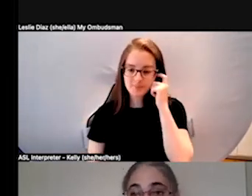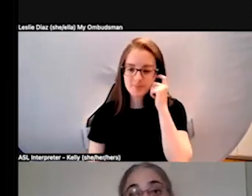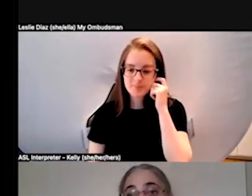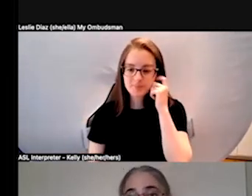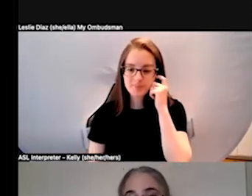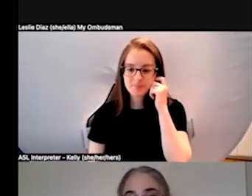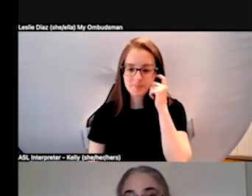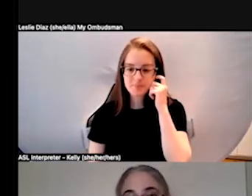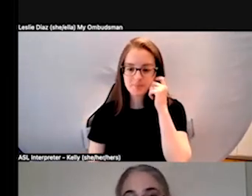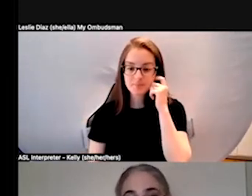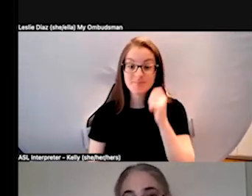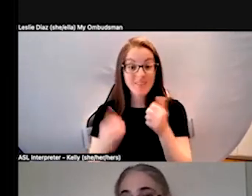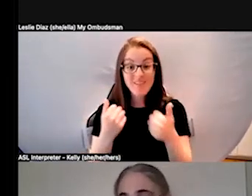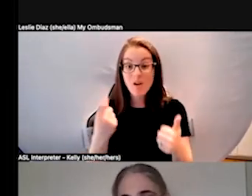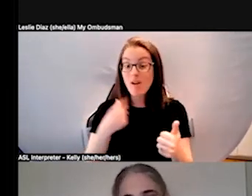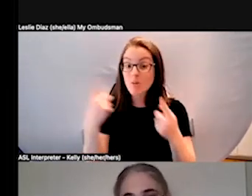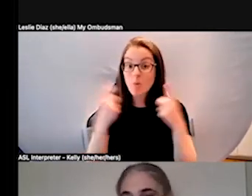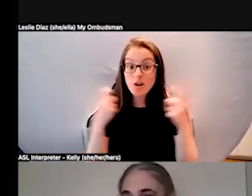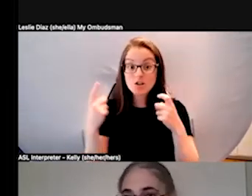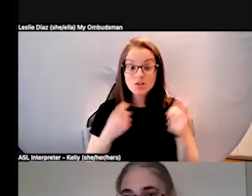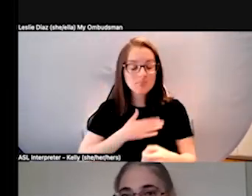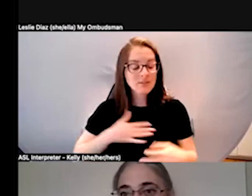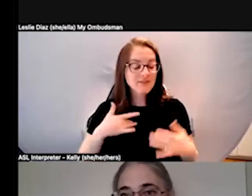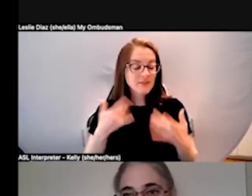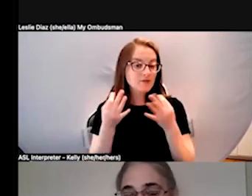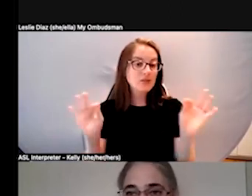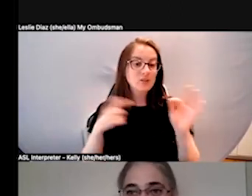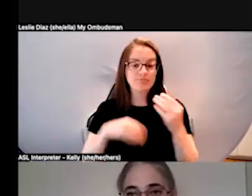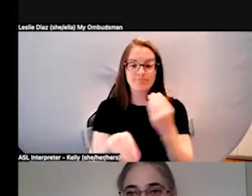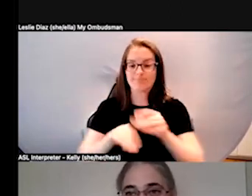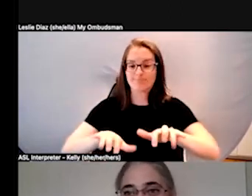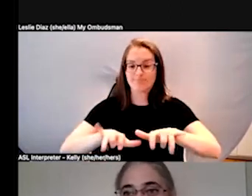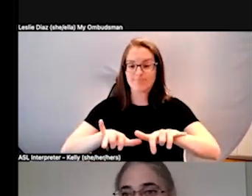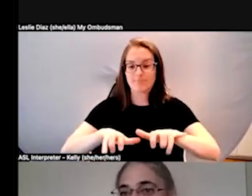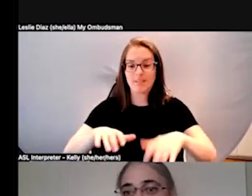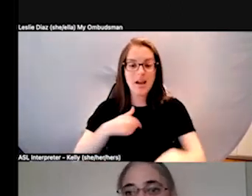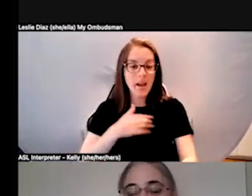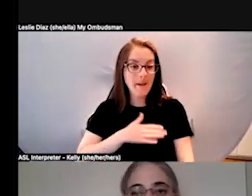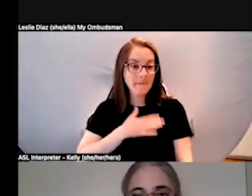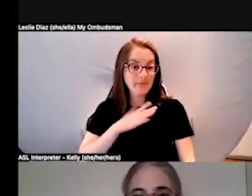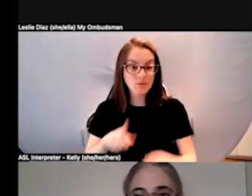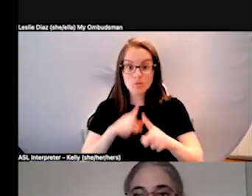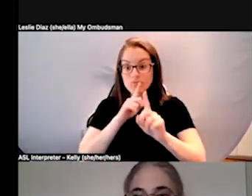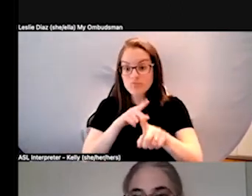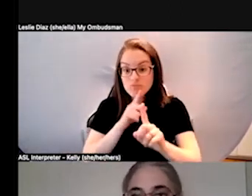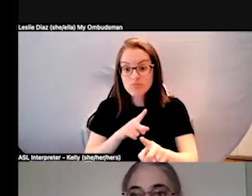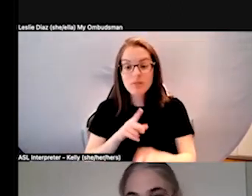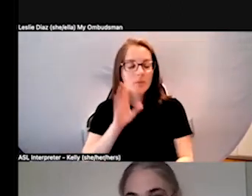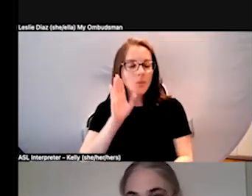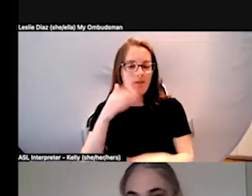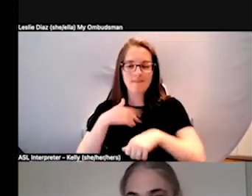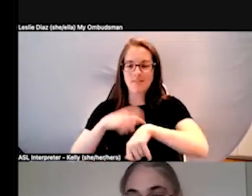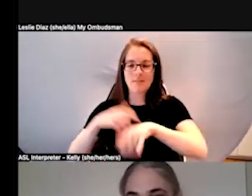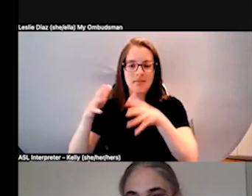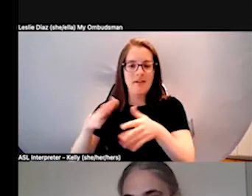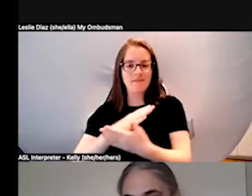And if you have any questions on this as we go, please feel free to put them in the chat. I'm happy to pause and answer them. But we'll also be leaving some